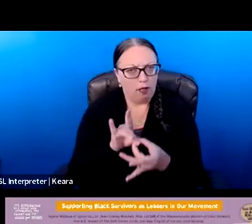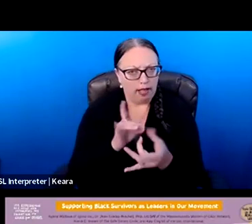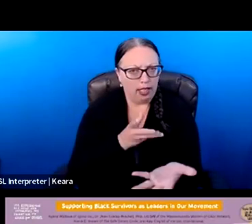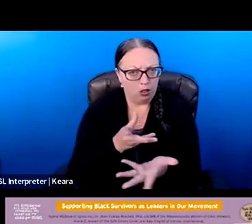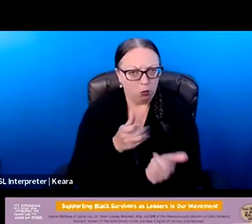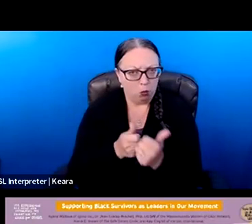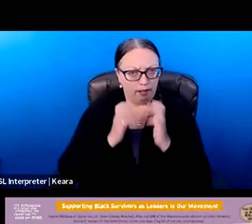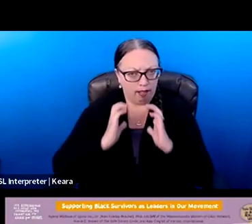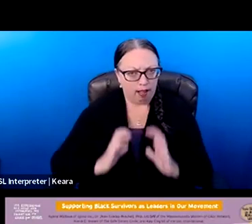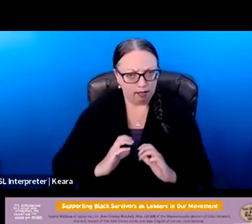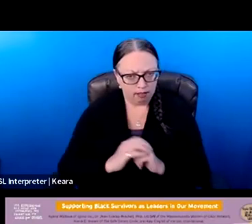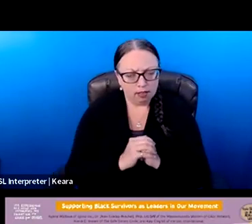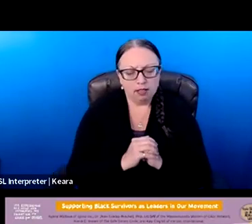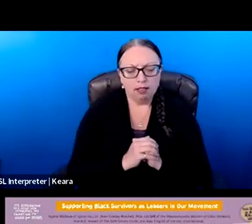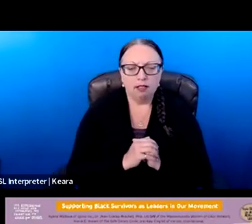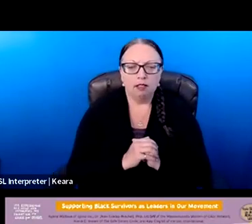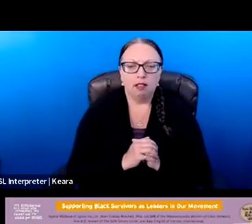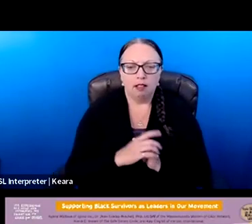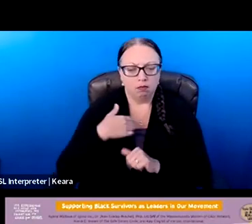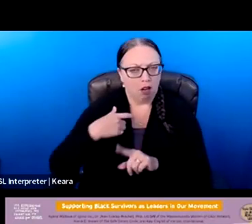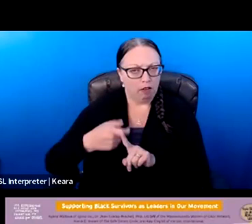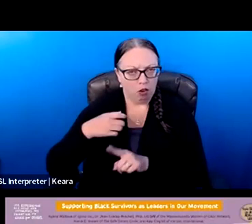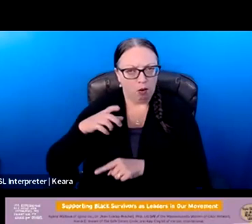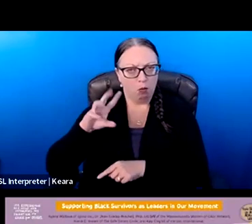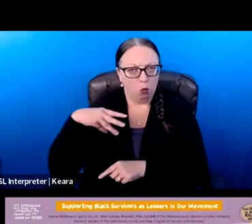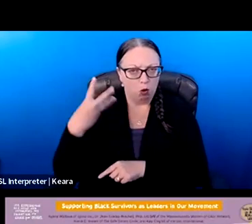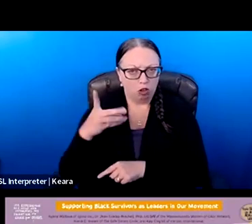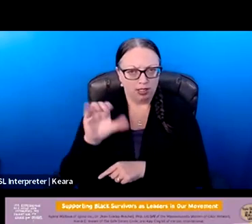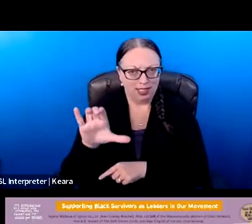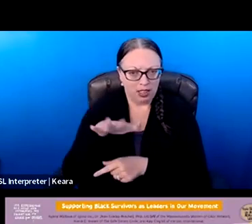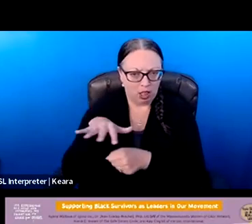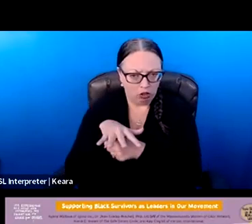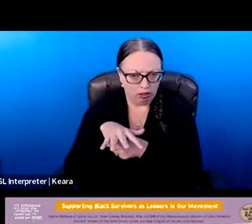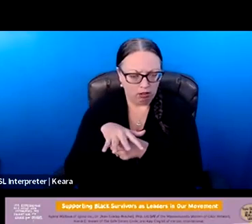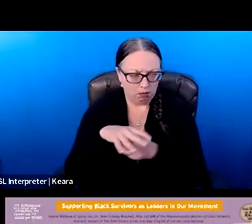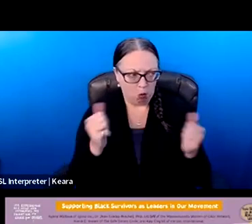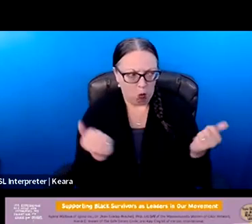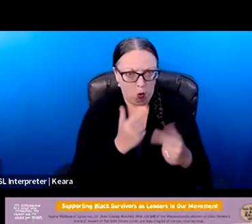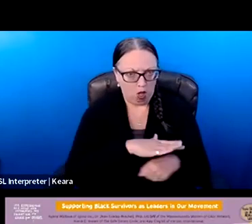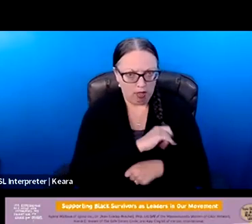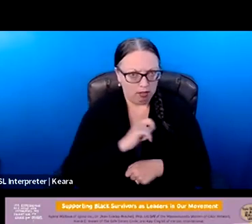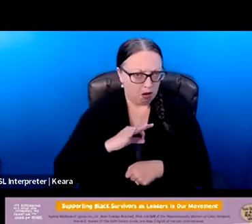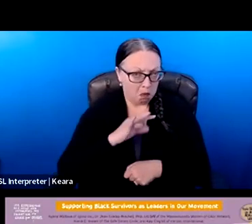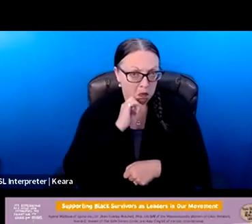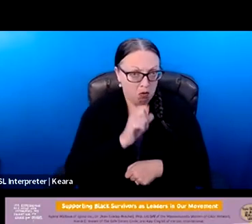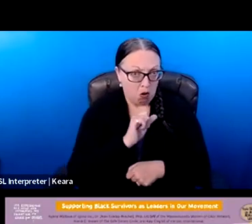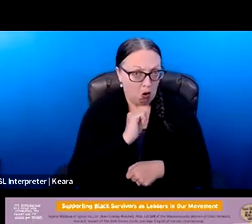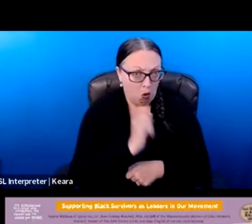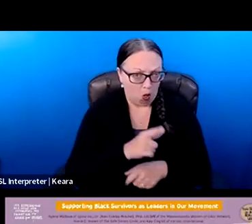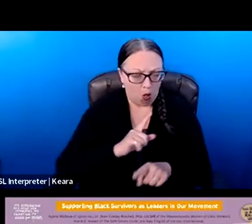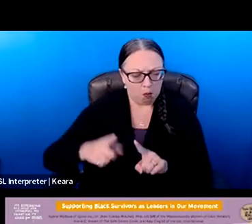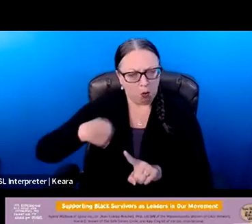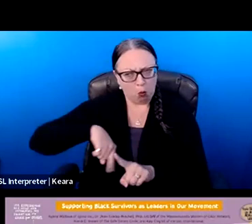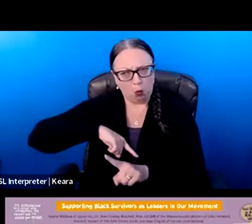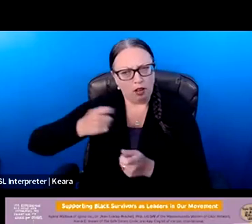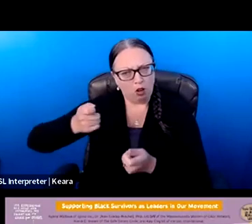And that we're really, you know, I'm originally from the DC area. Everyone in my staff is not. but we understand, colloquial things that they